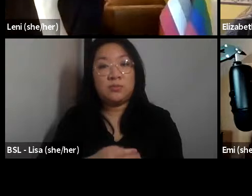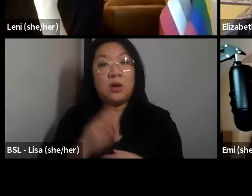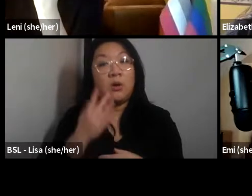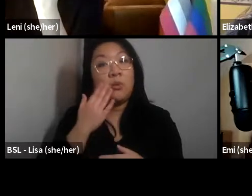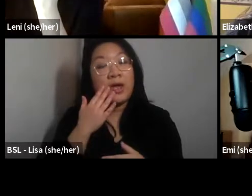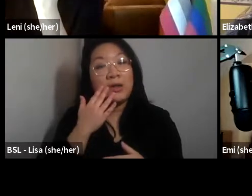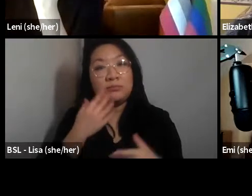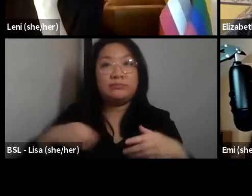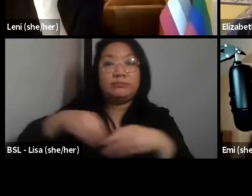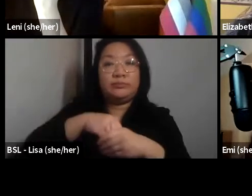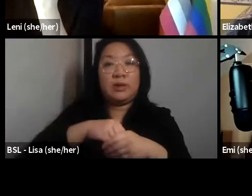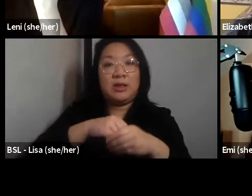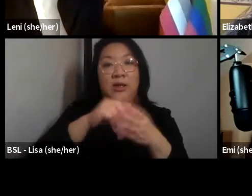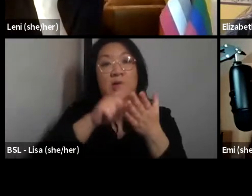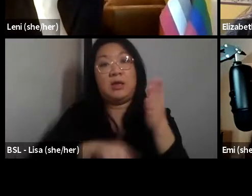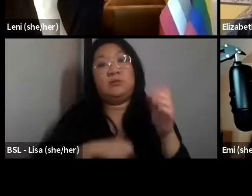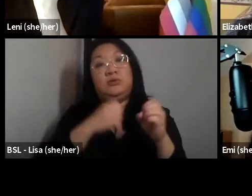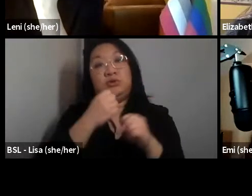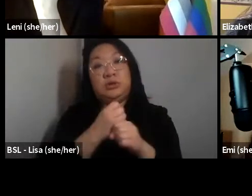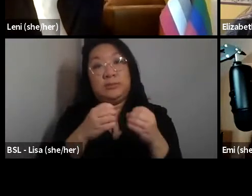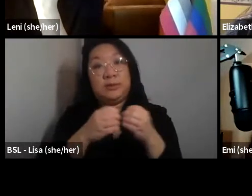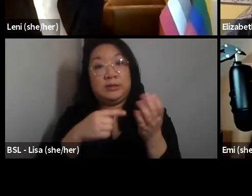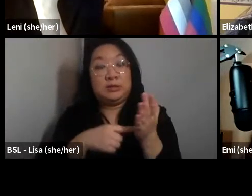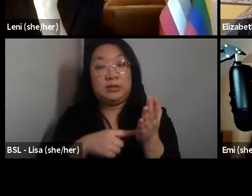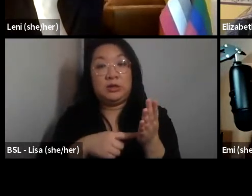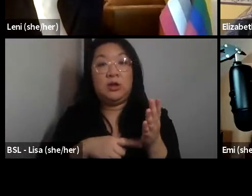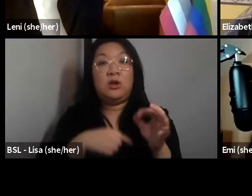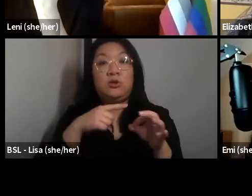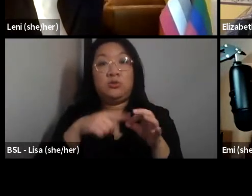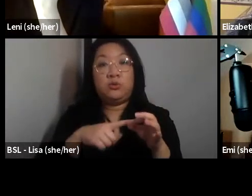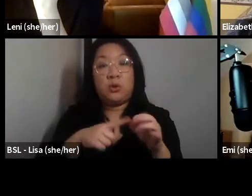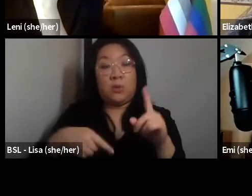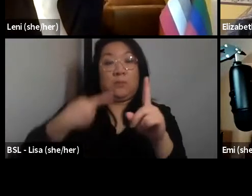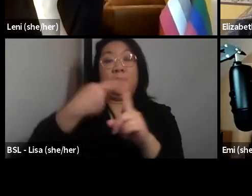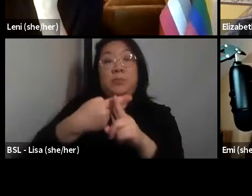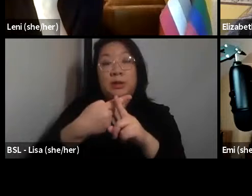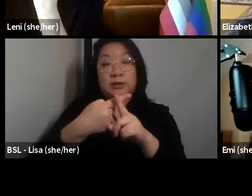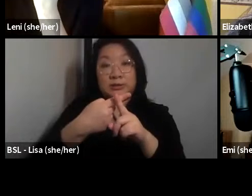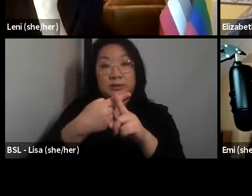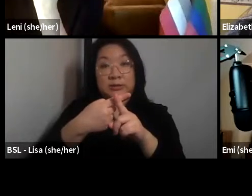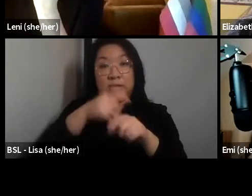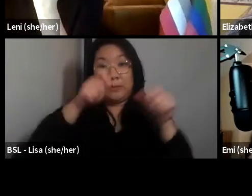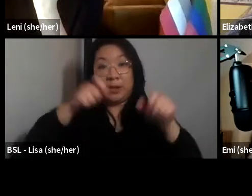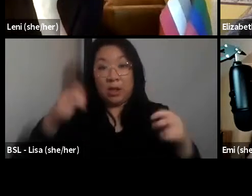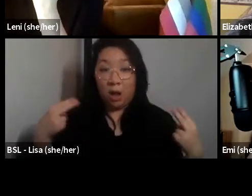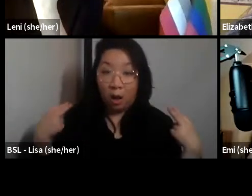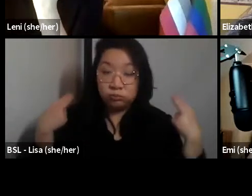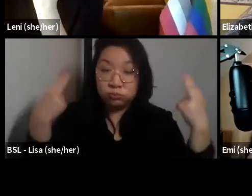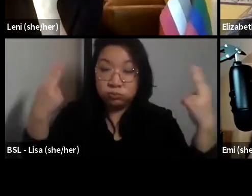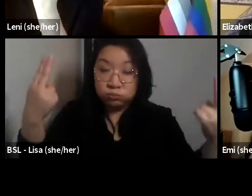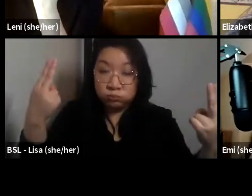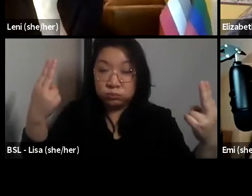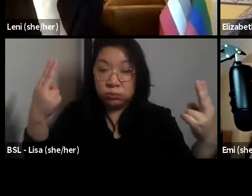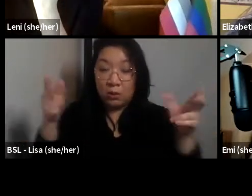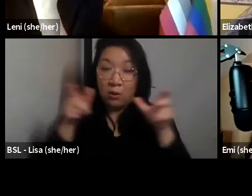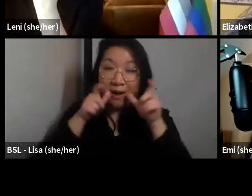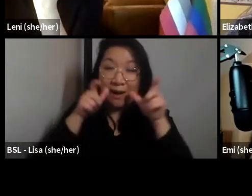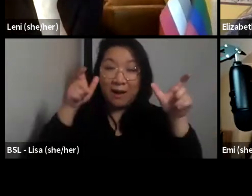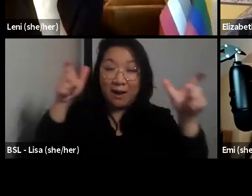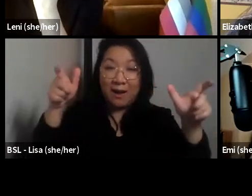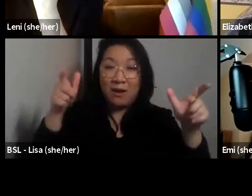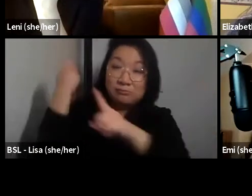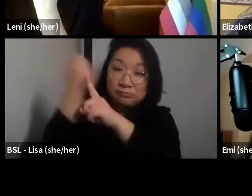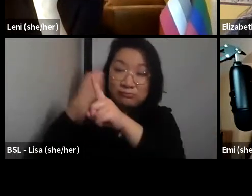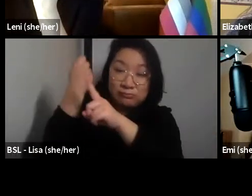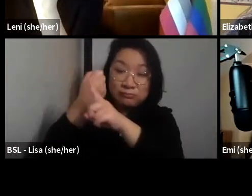inclusive LGBTQ plus things that are loud, you get more of a reaction, and you'll suddenly see that there are people within the community who did not think we were